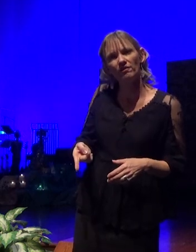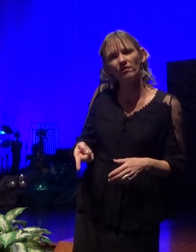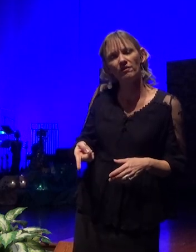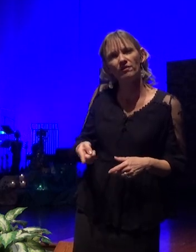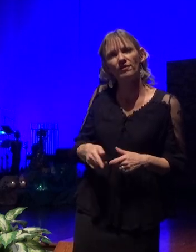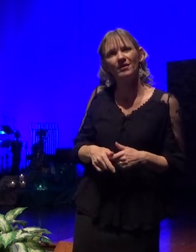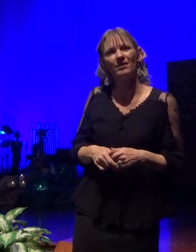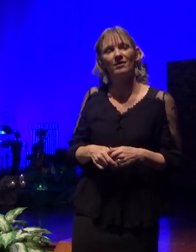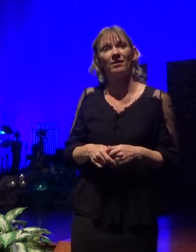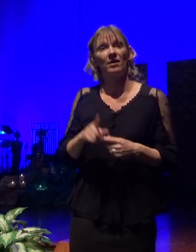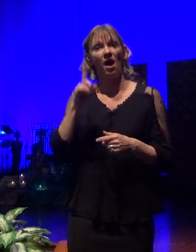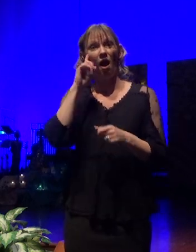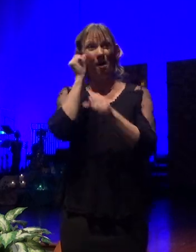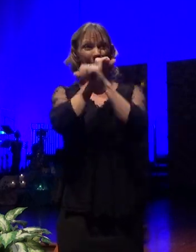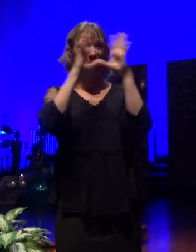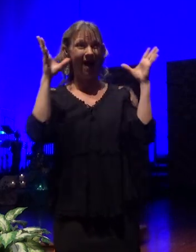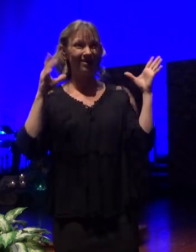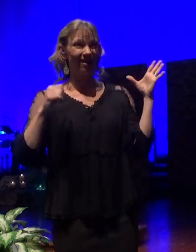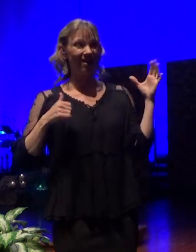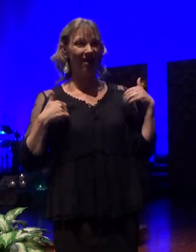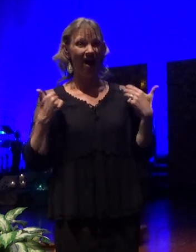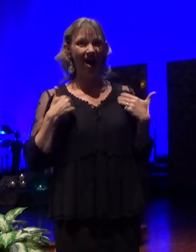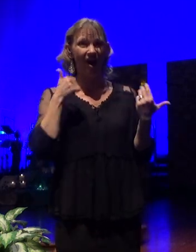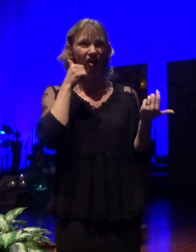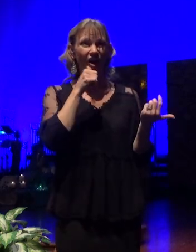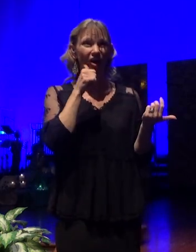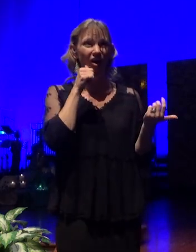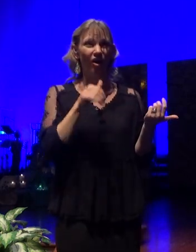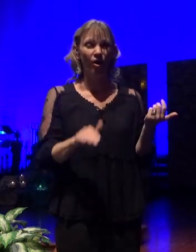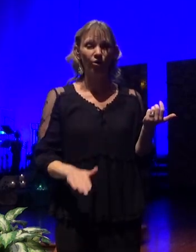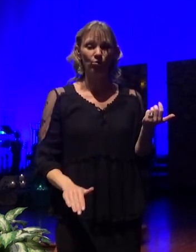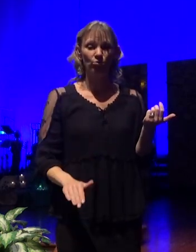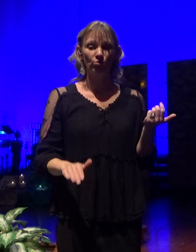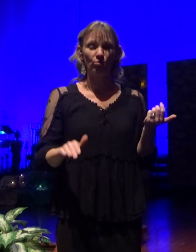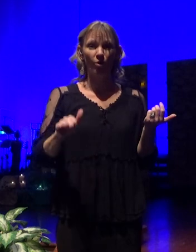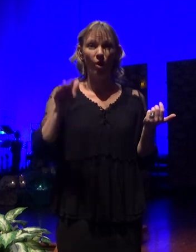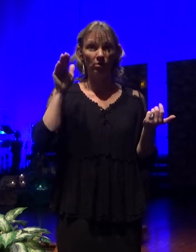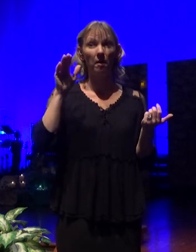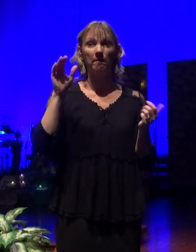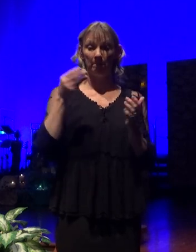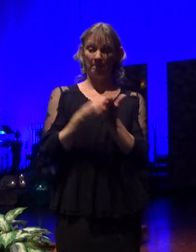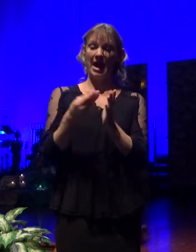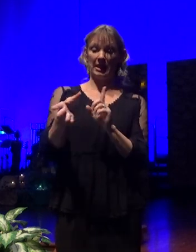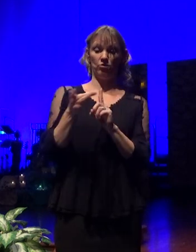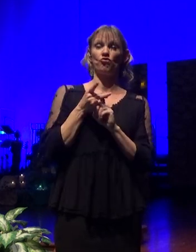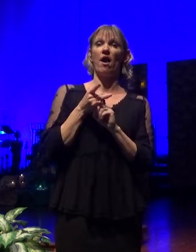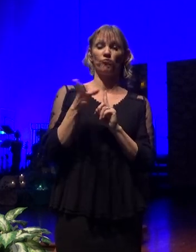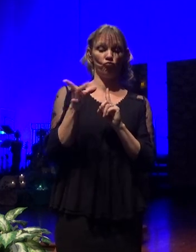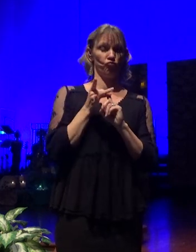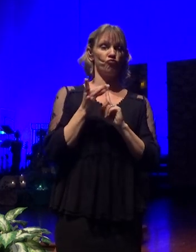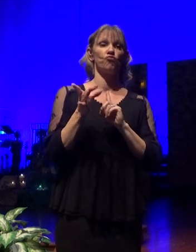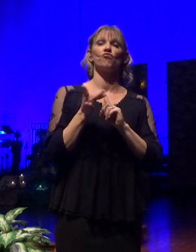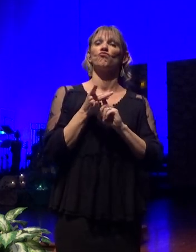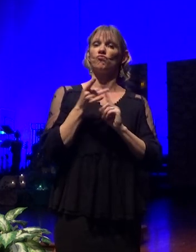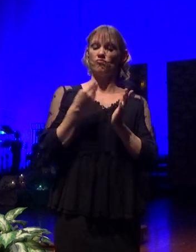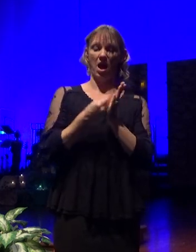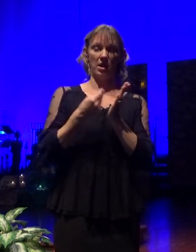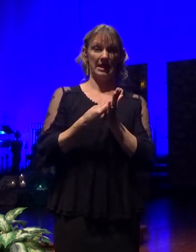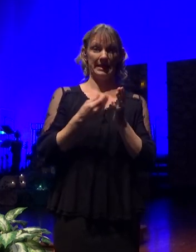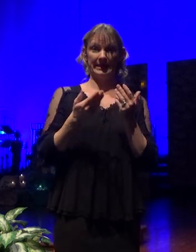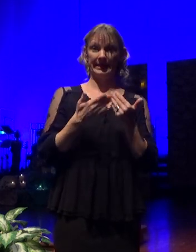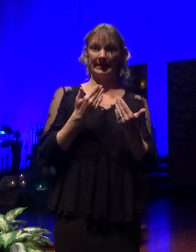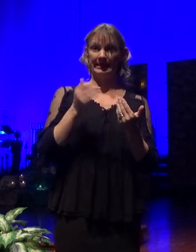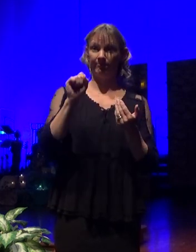Now imagine this young woman grows up. She can attract money. Money comes to her easily. But can she keep